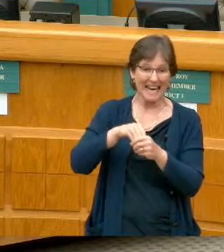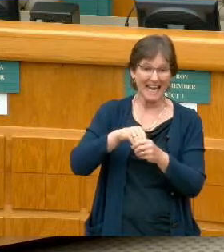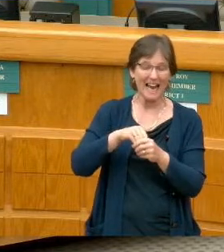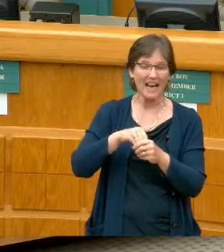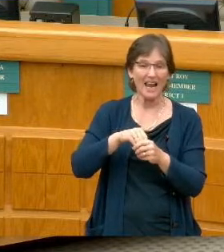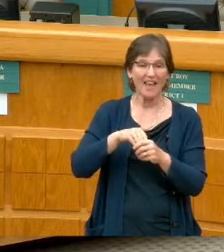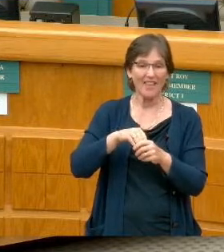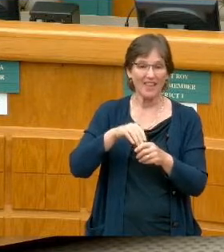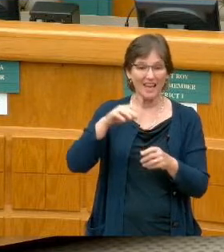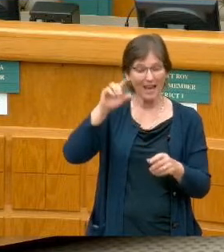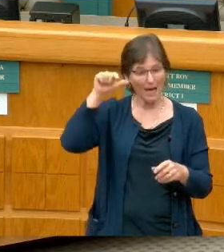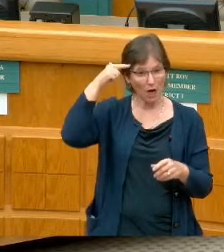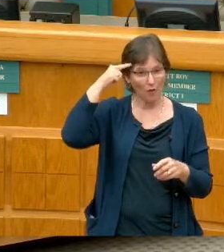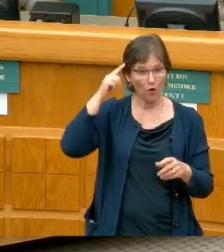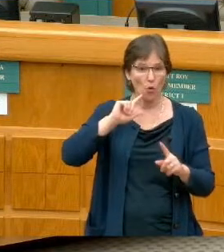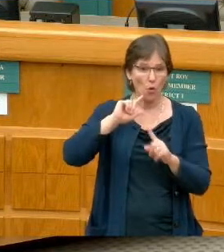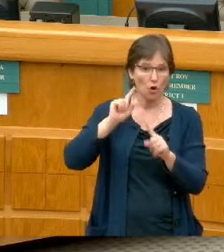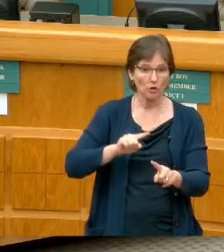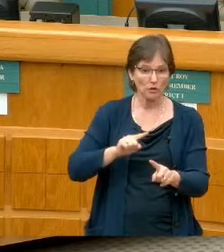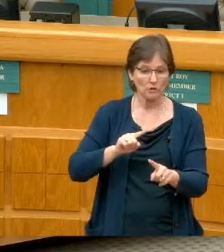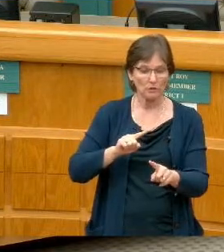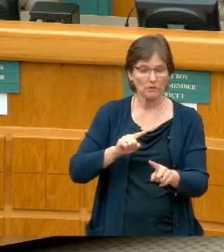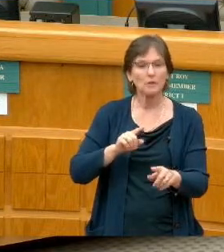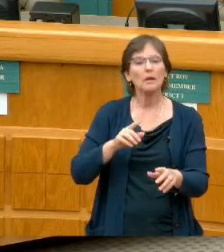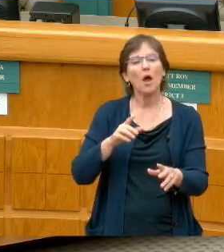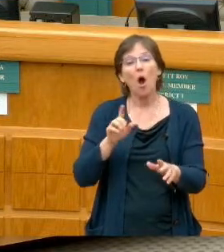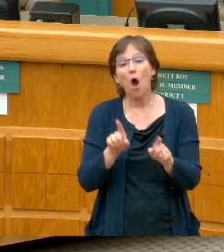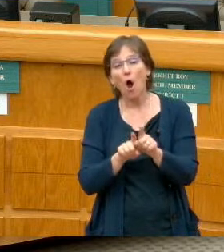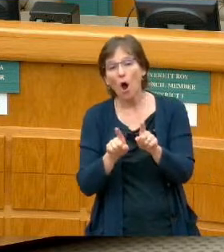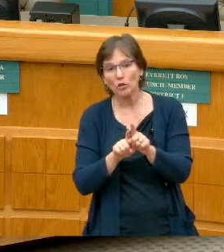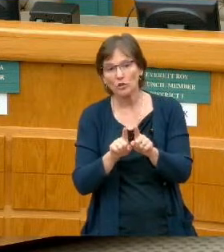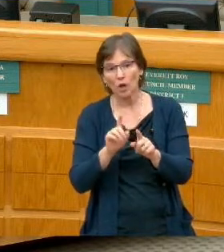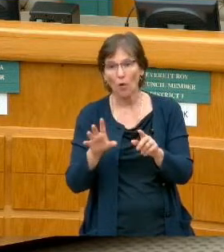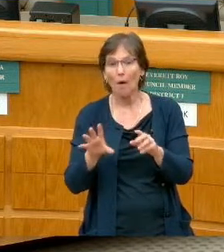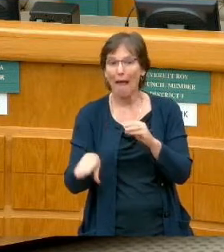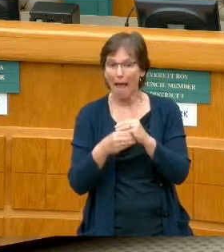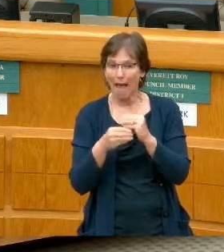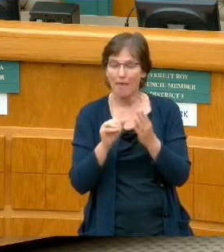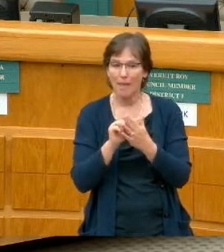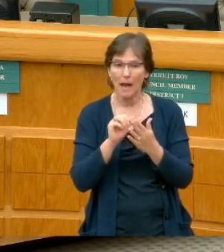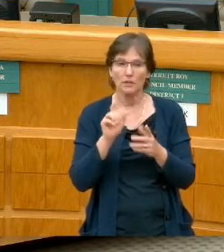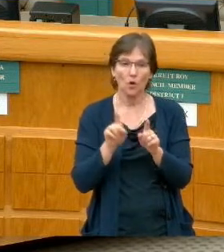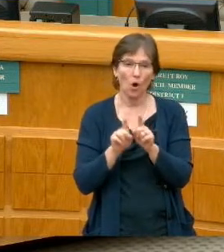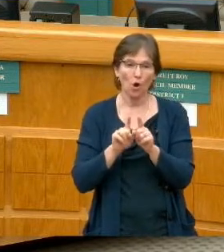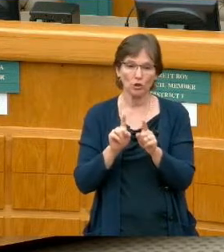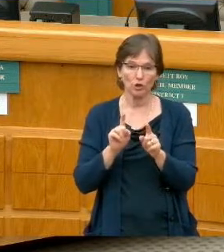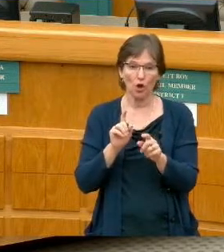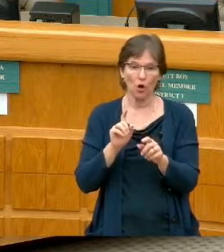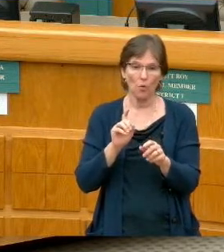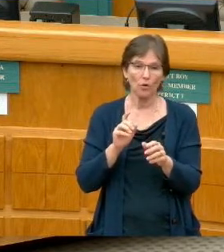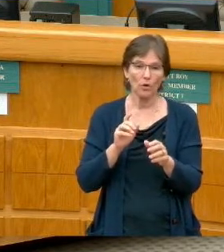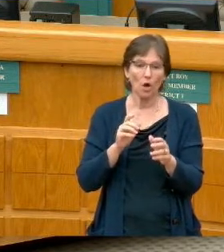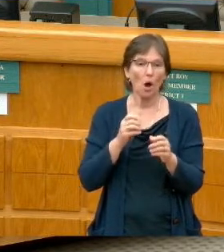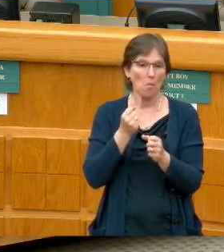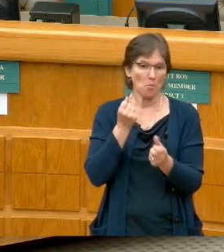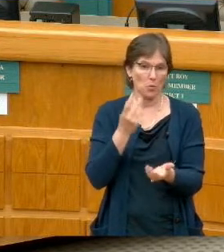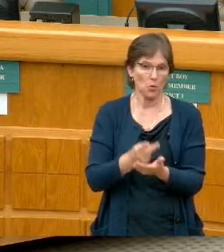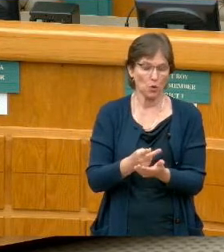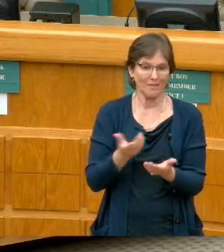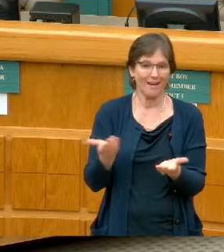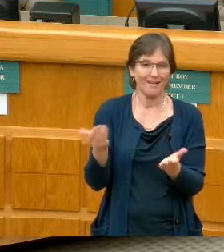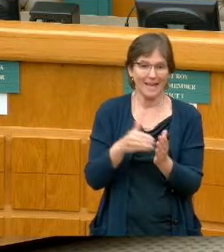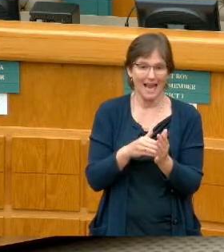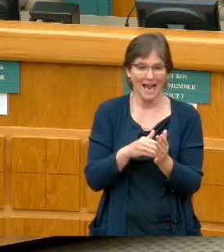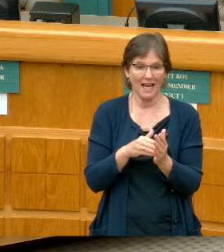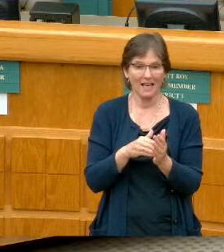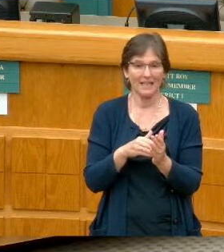also reauthorized elective surgeries for a majority of the state of Texas, including here in Nueces County. The governor